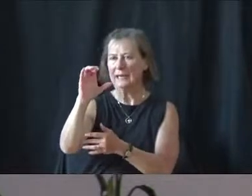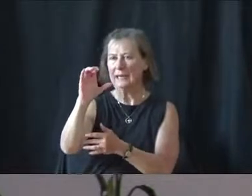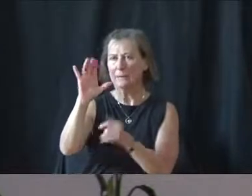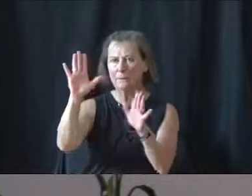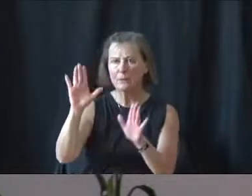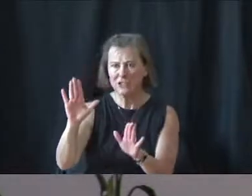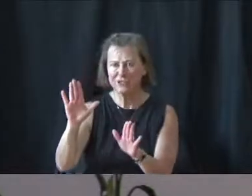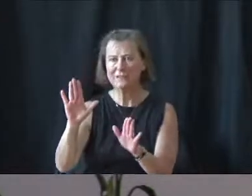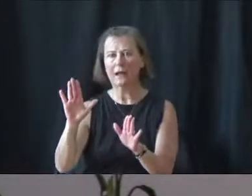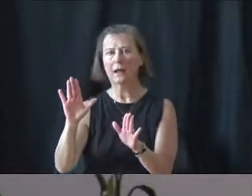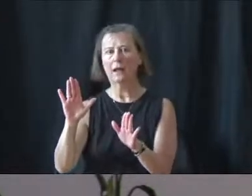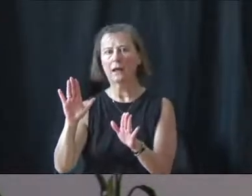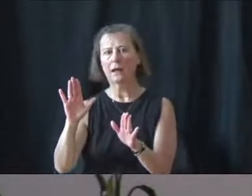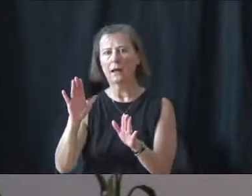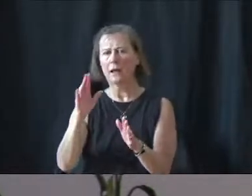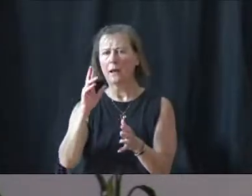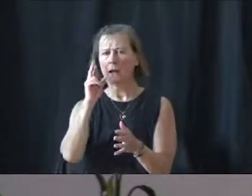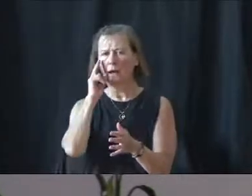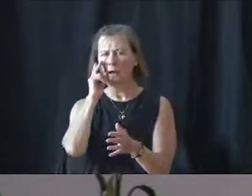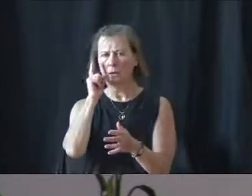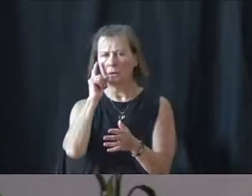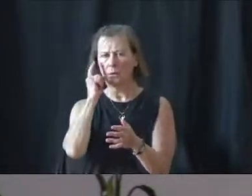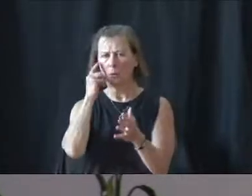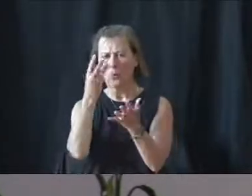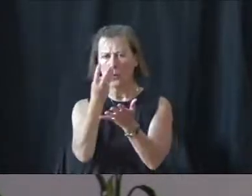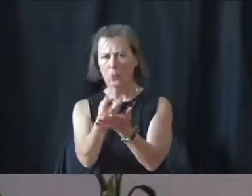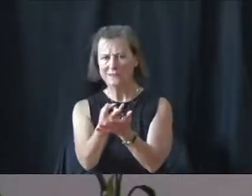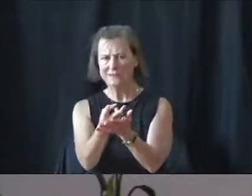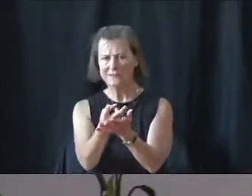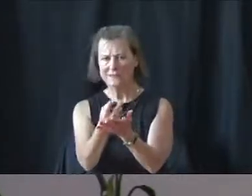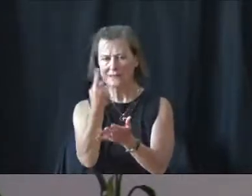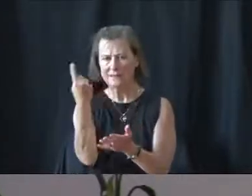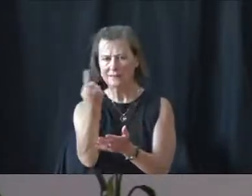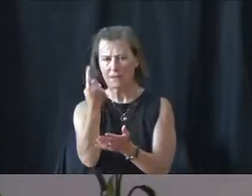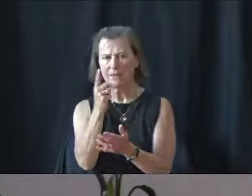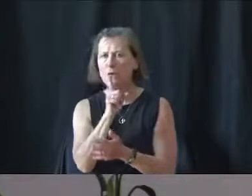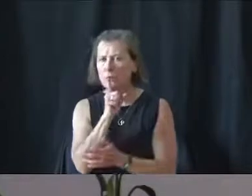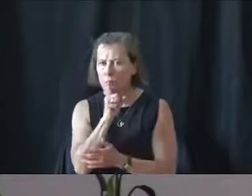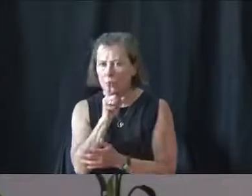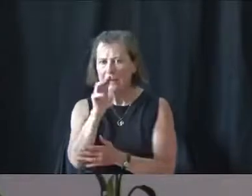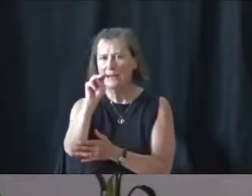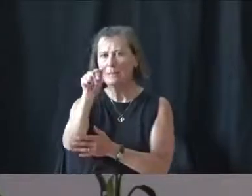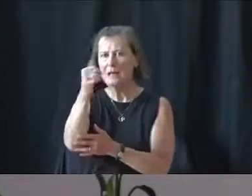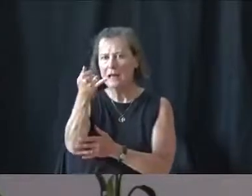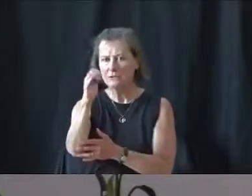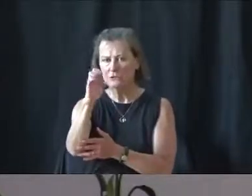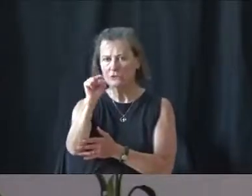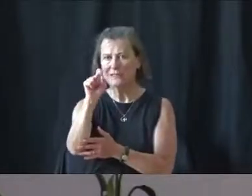Witness something truly majestic.